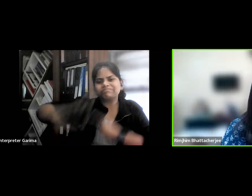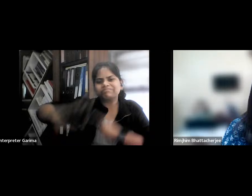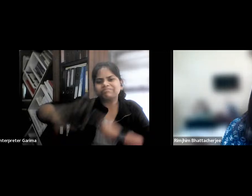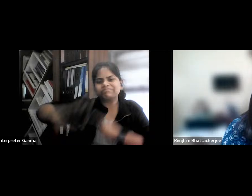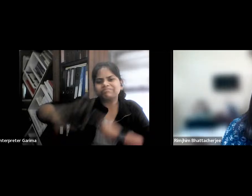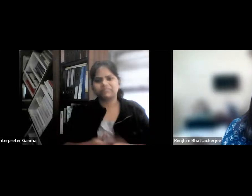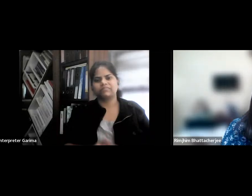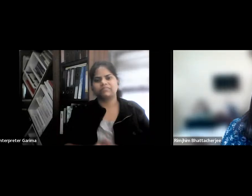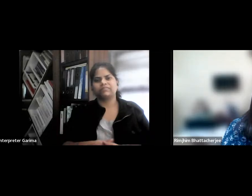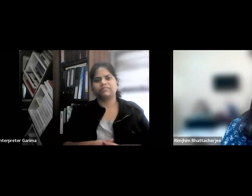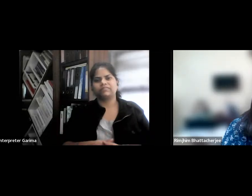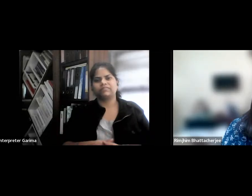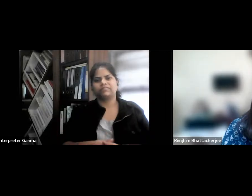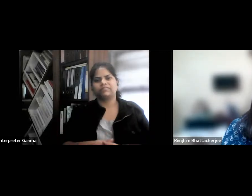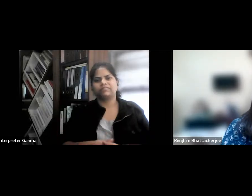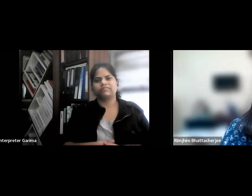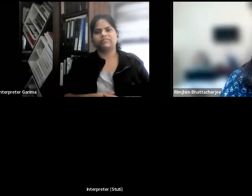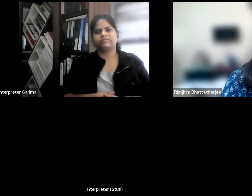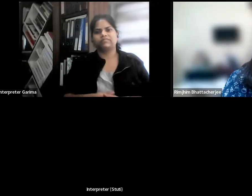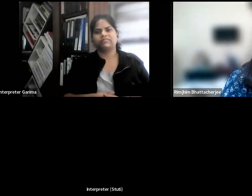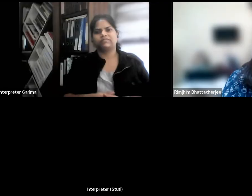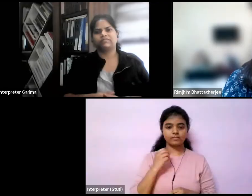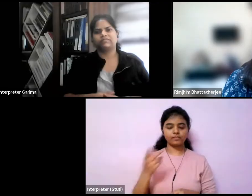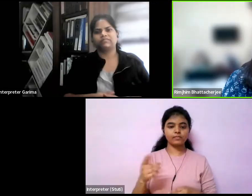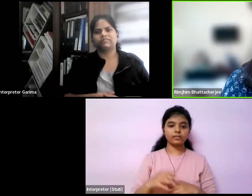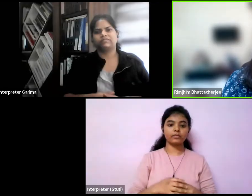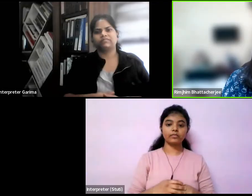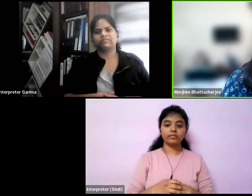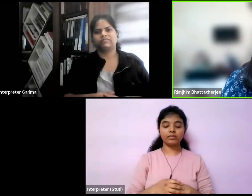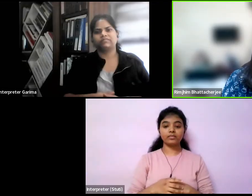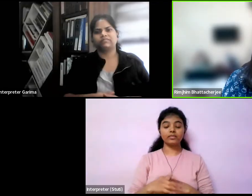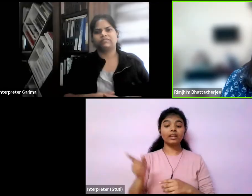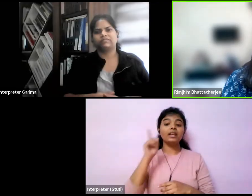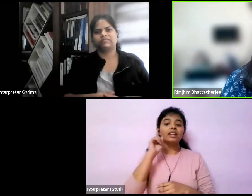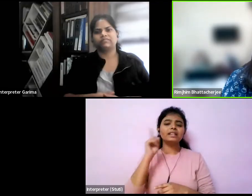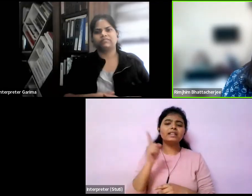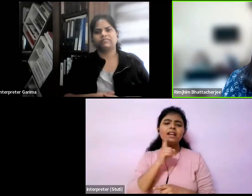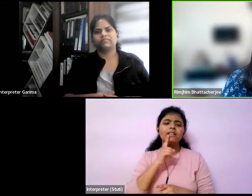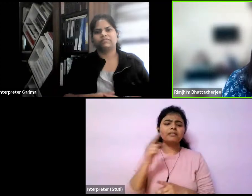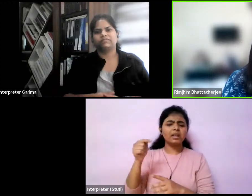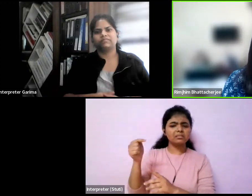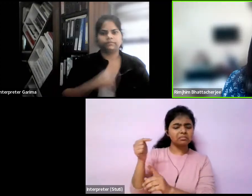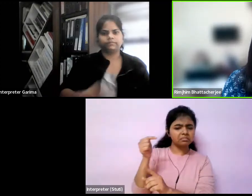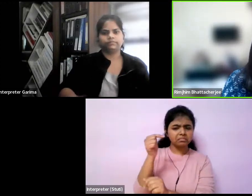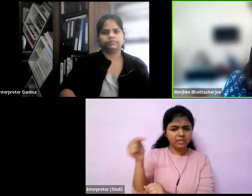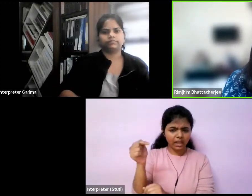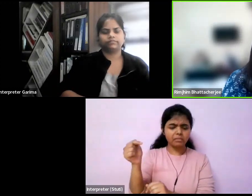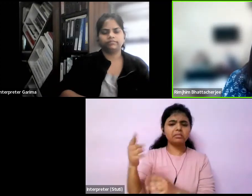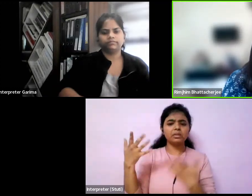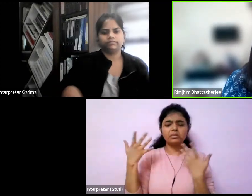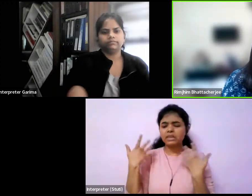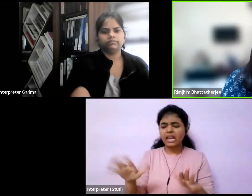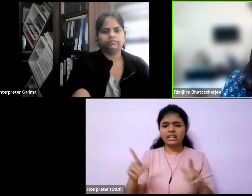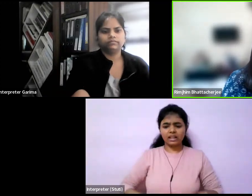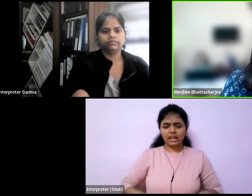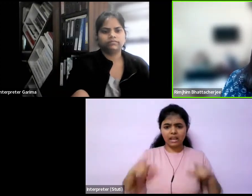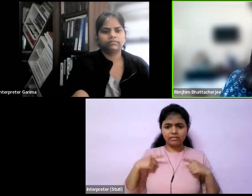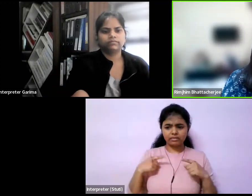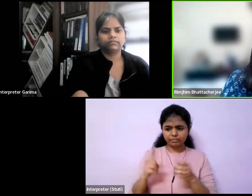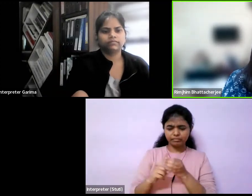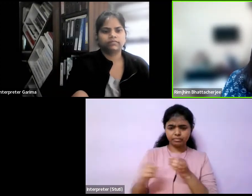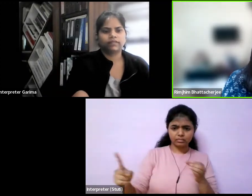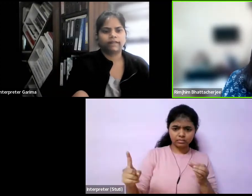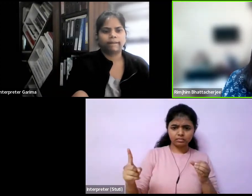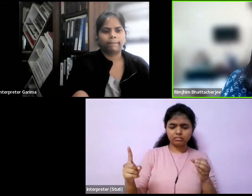non-disabled. Deafness as negative identity fostered by ableism seeps into all facets of life evidenced